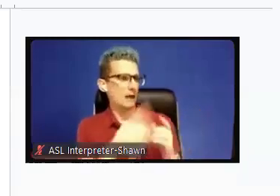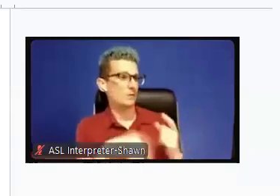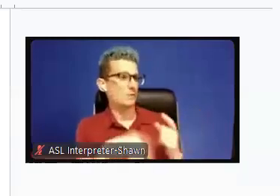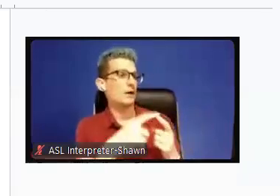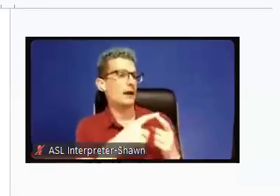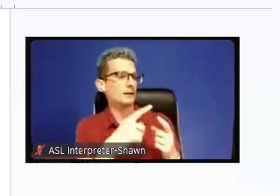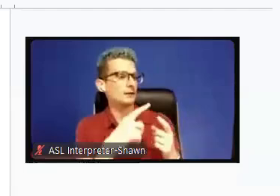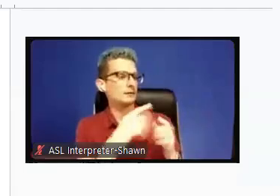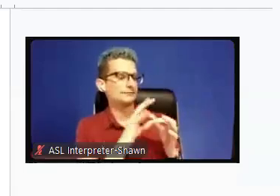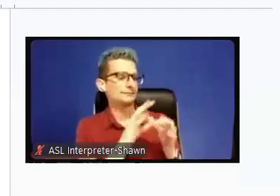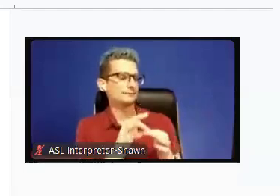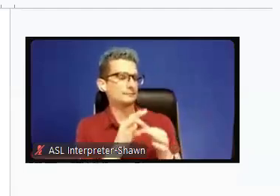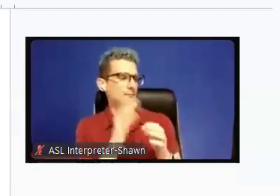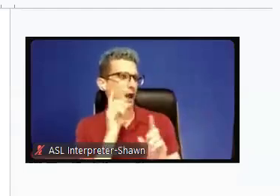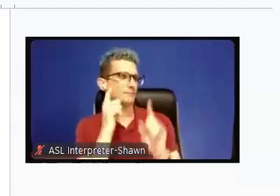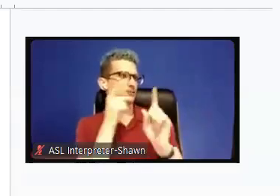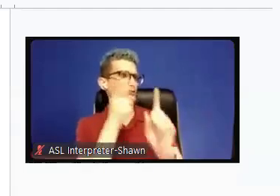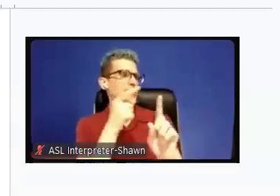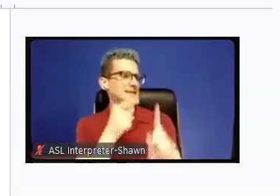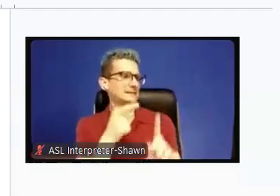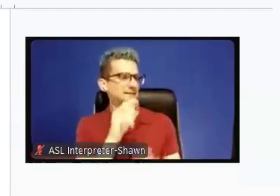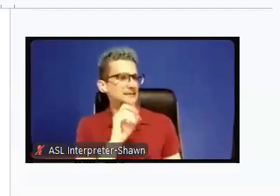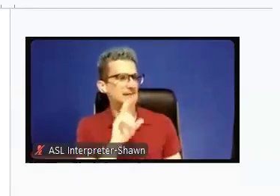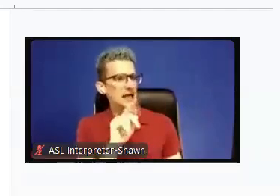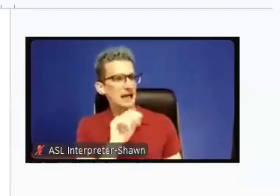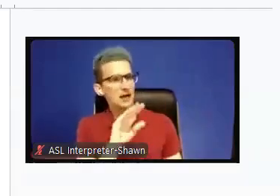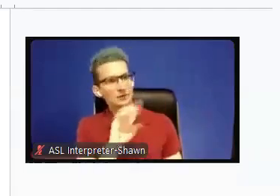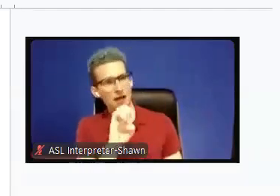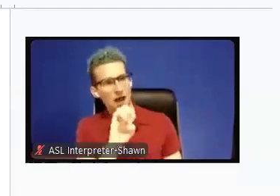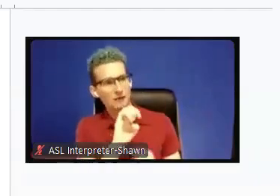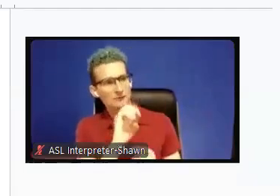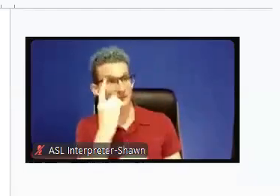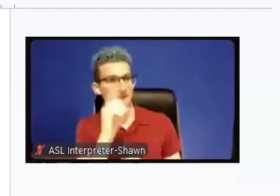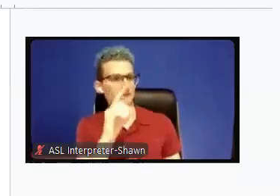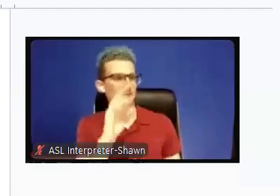objectives, outcomes, when it comes to BIPOC communities, and when